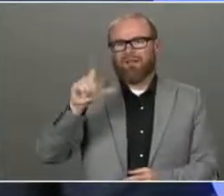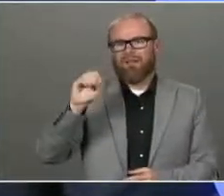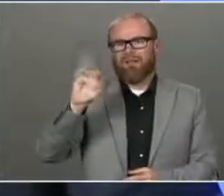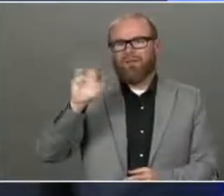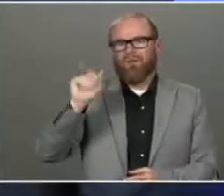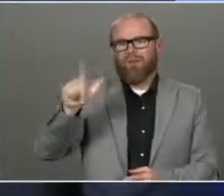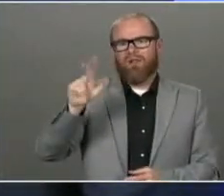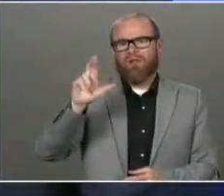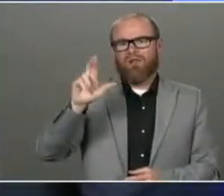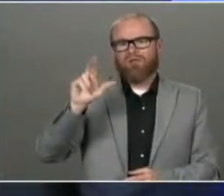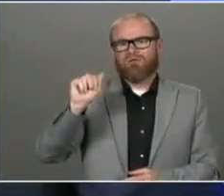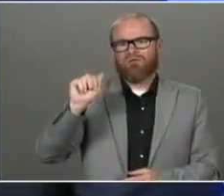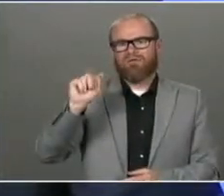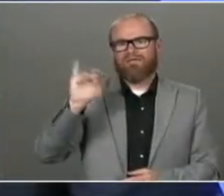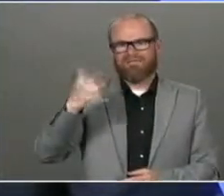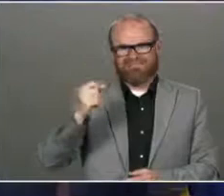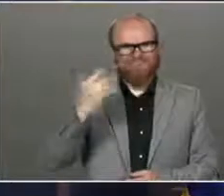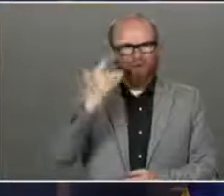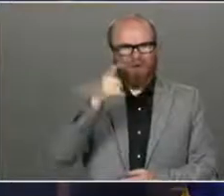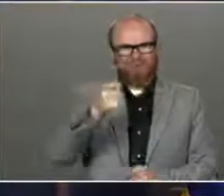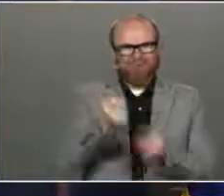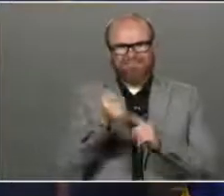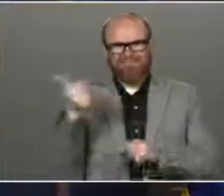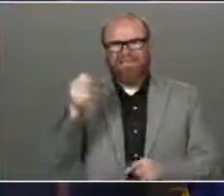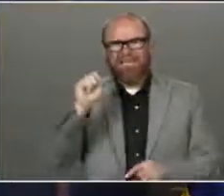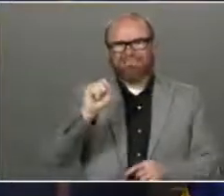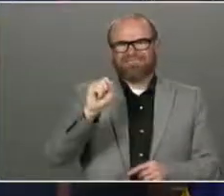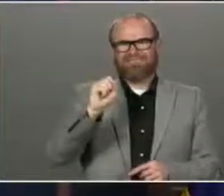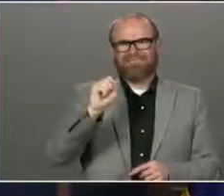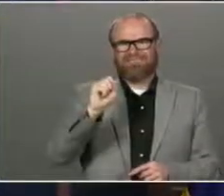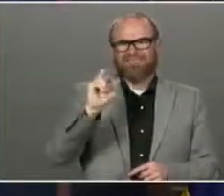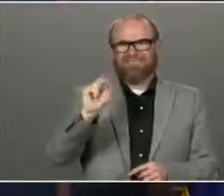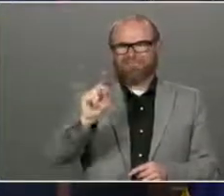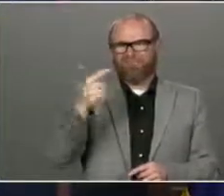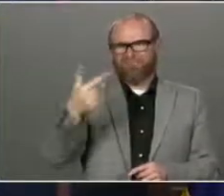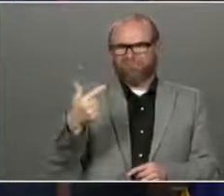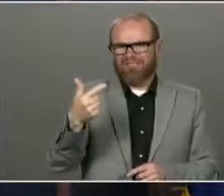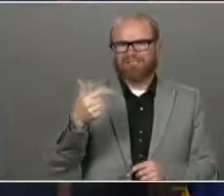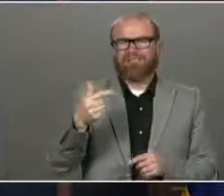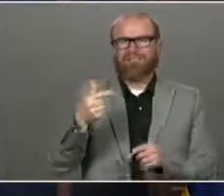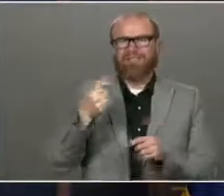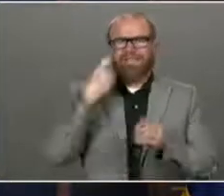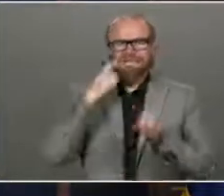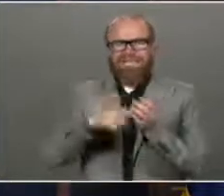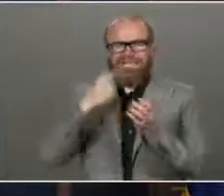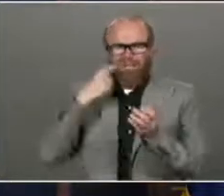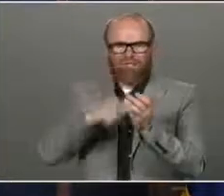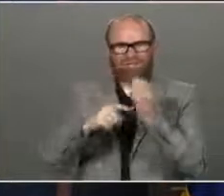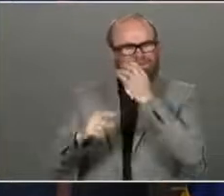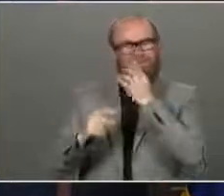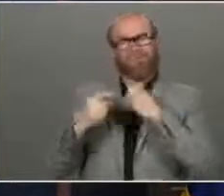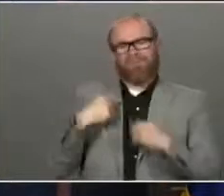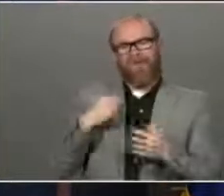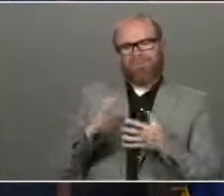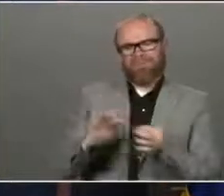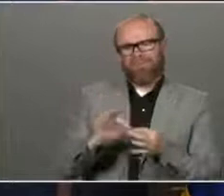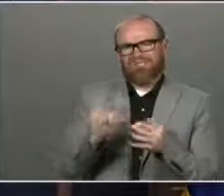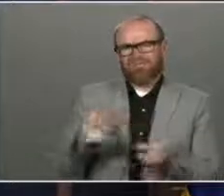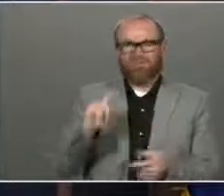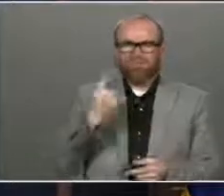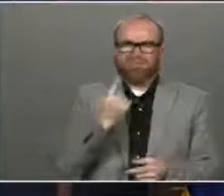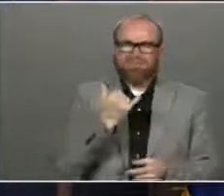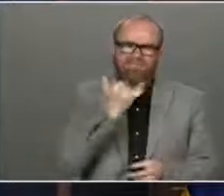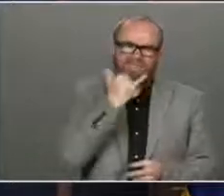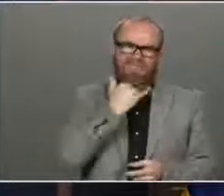reject the ESG indicators? Well, as I mentioned in the question before, I think it's just a mistake when